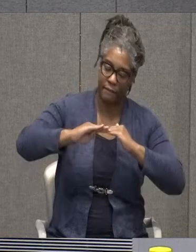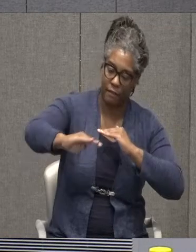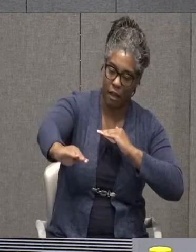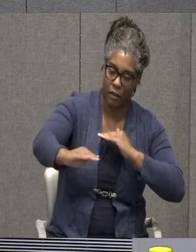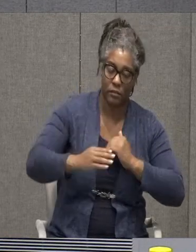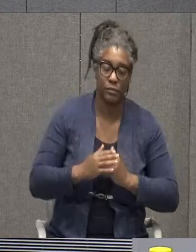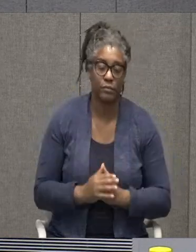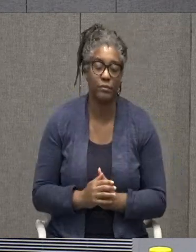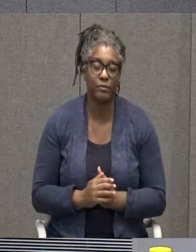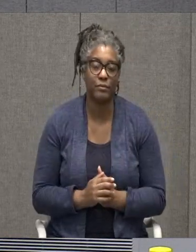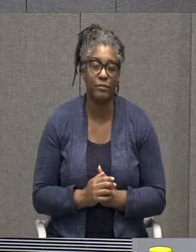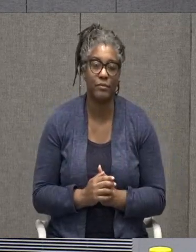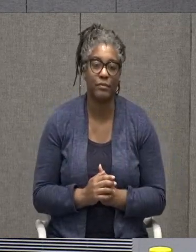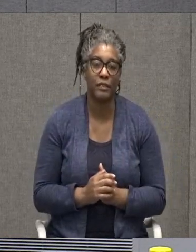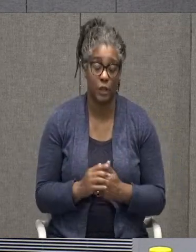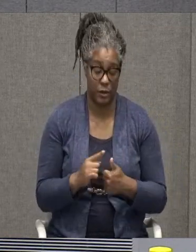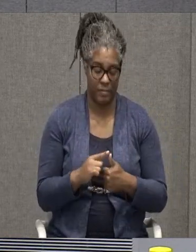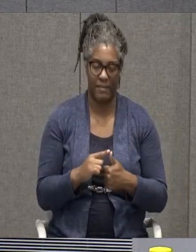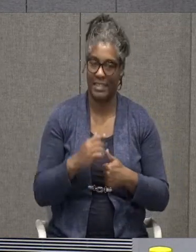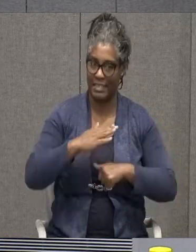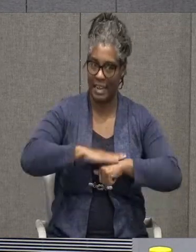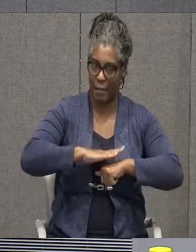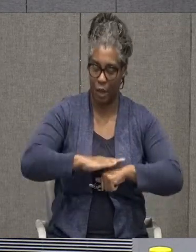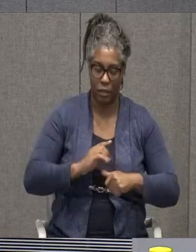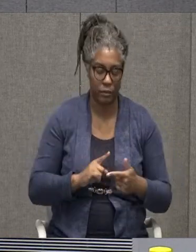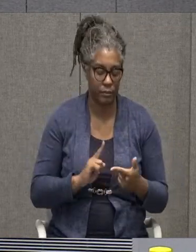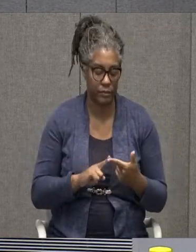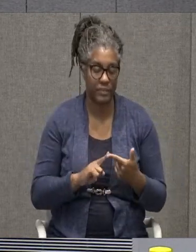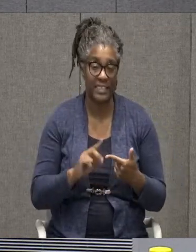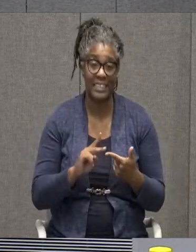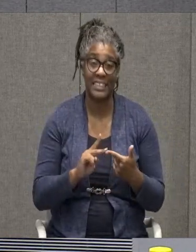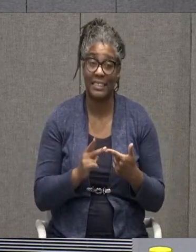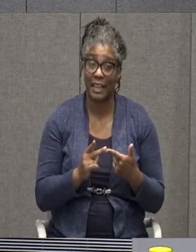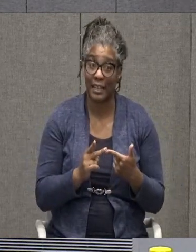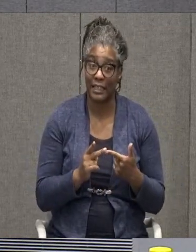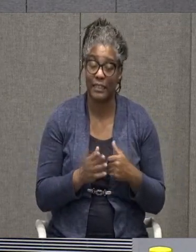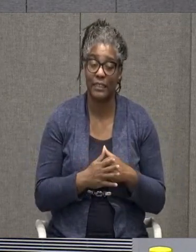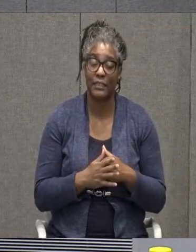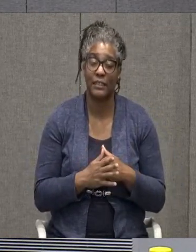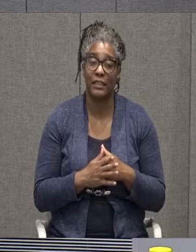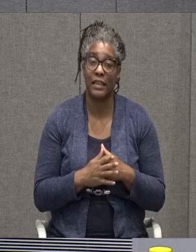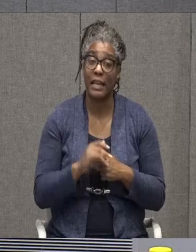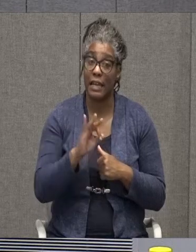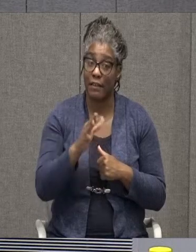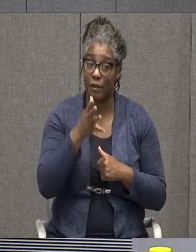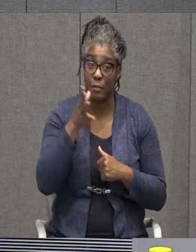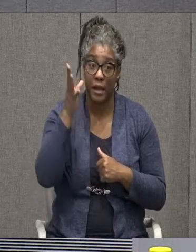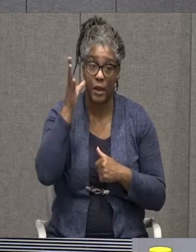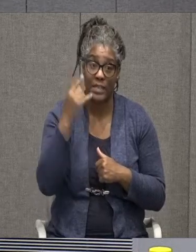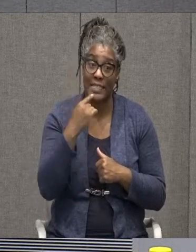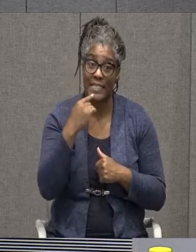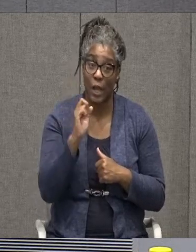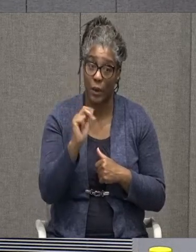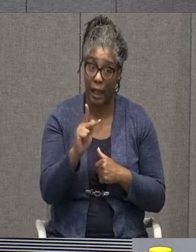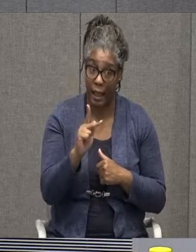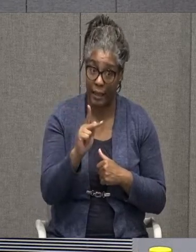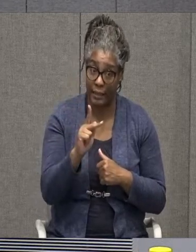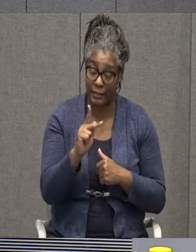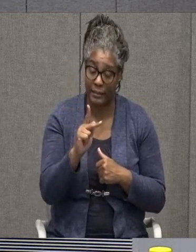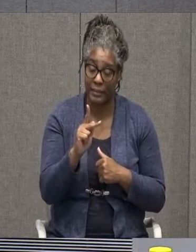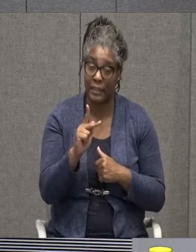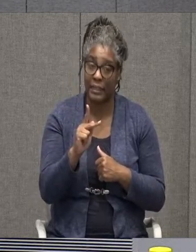also want, as long as your parents say it's okay, you're gonna want to put a piece of tape to kind of mark